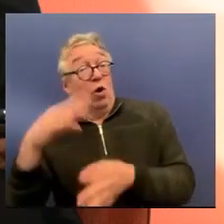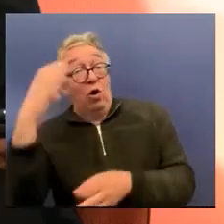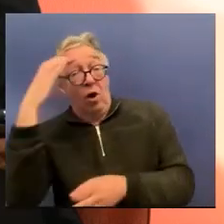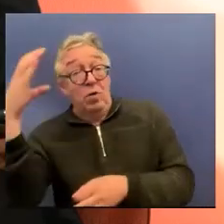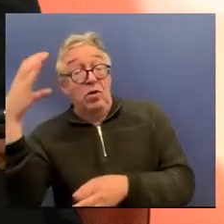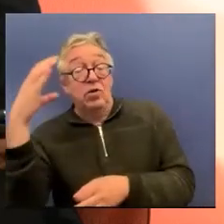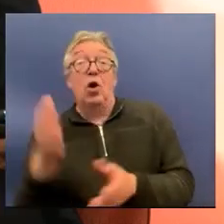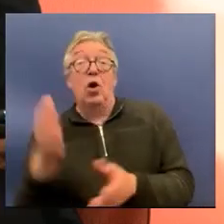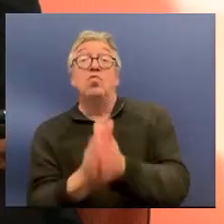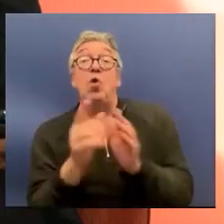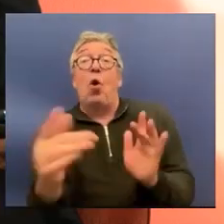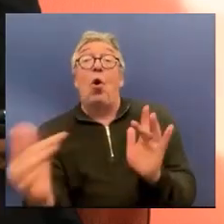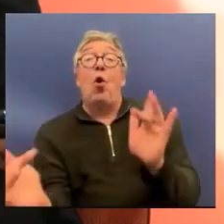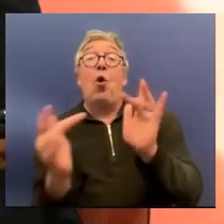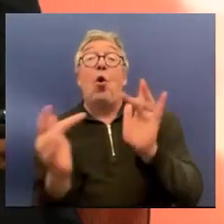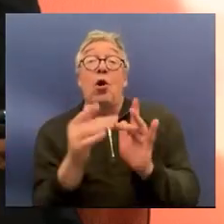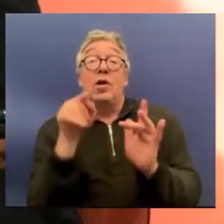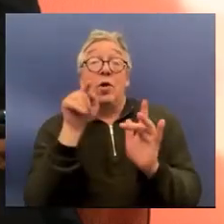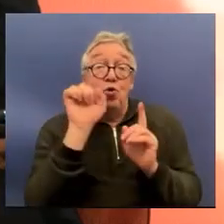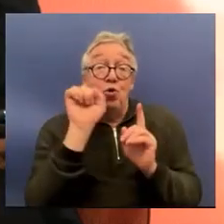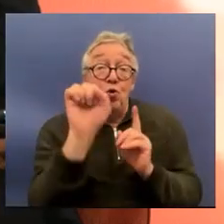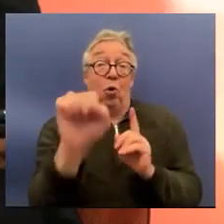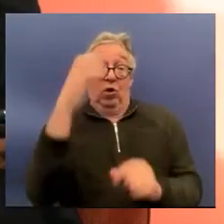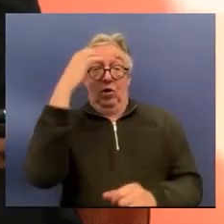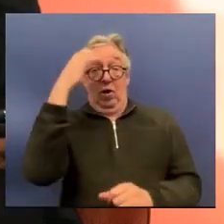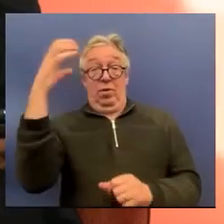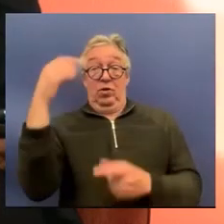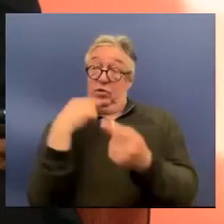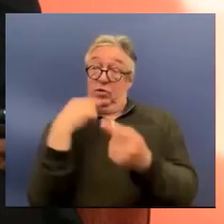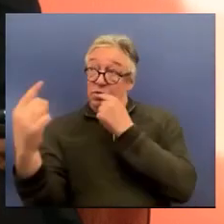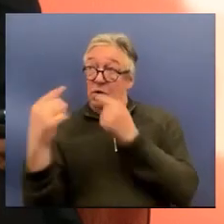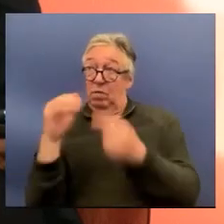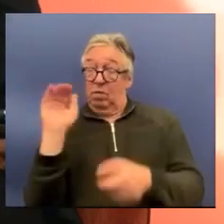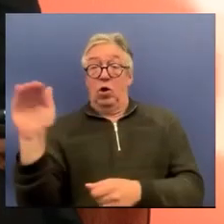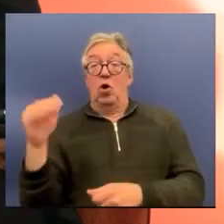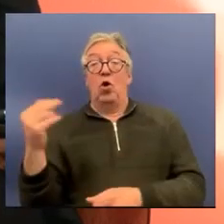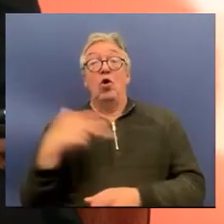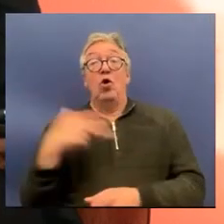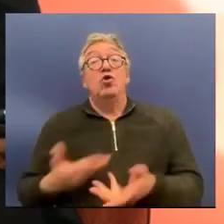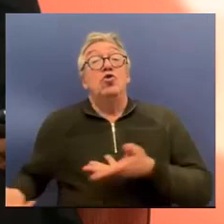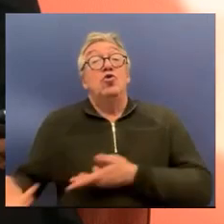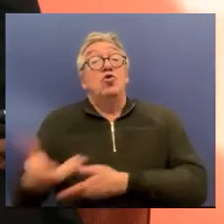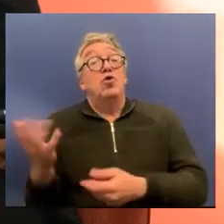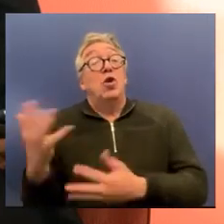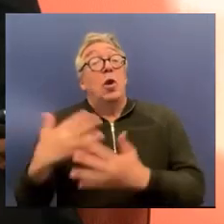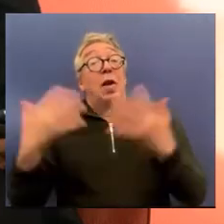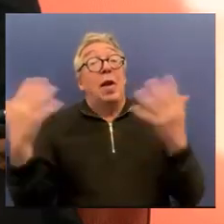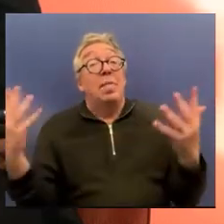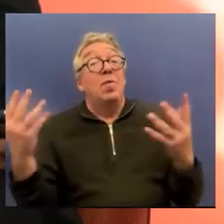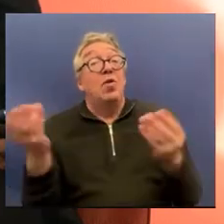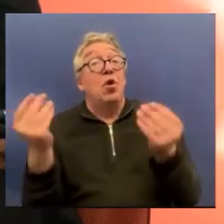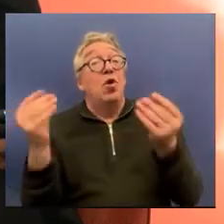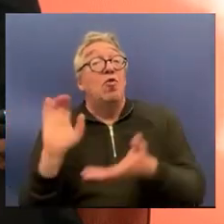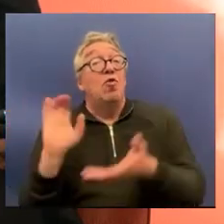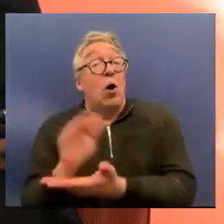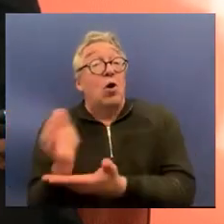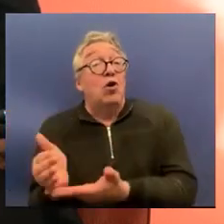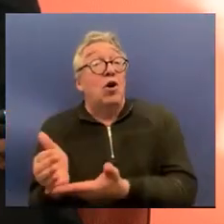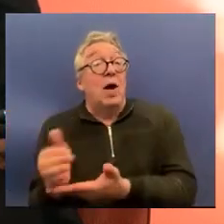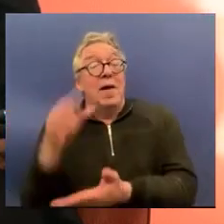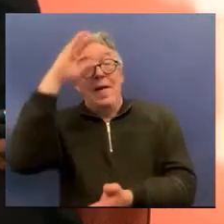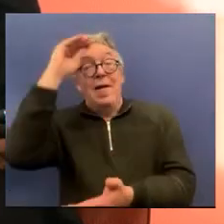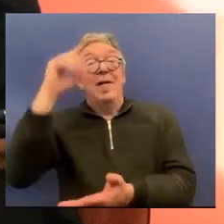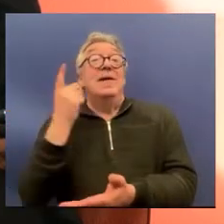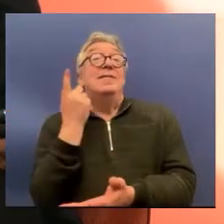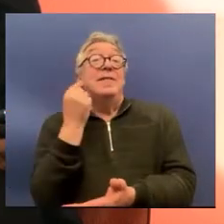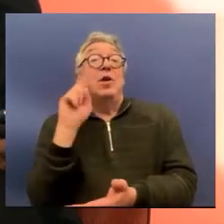member state governments now and talk to them about the Social Climate Fund and how necessary it is to integrate gender into that, because they